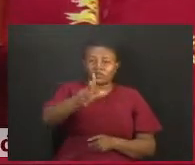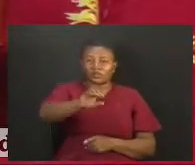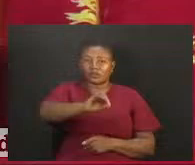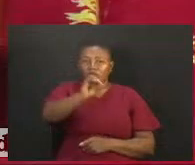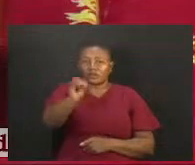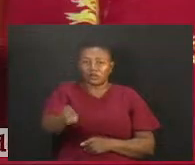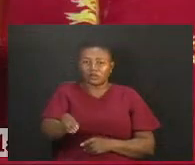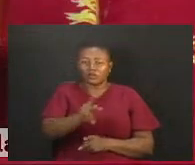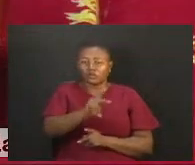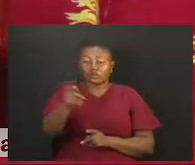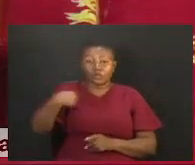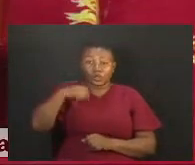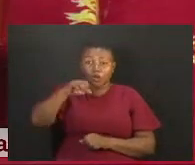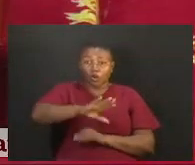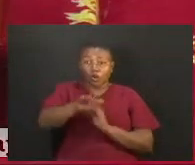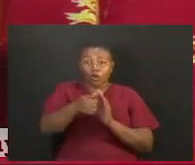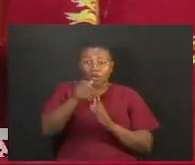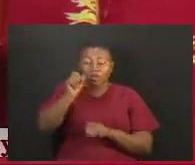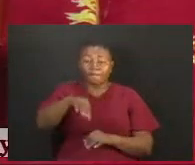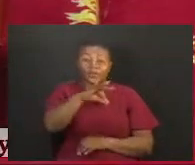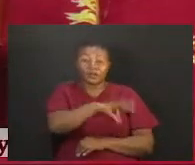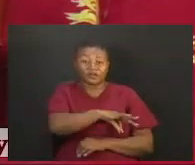of the windfall.